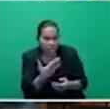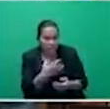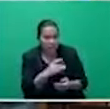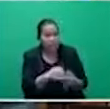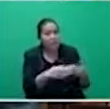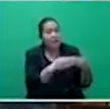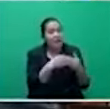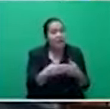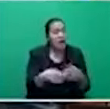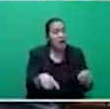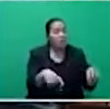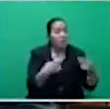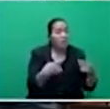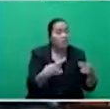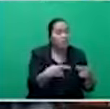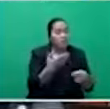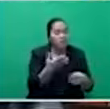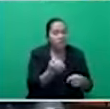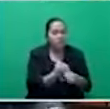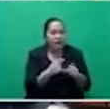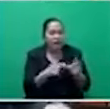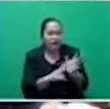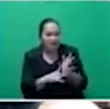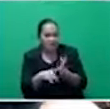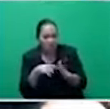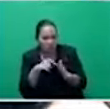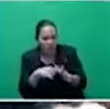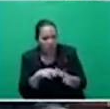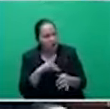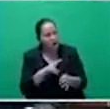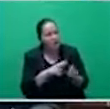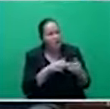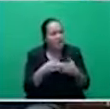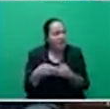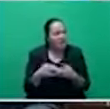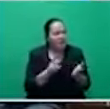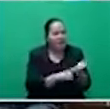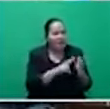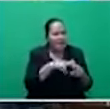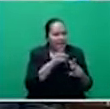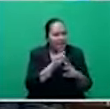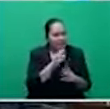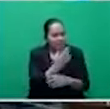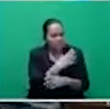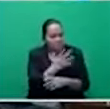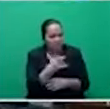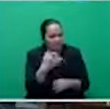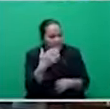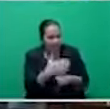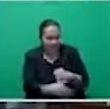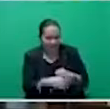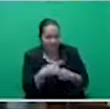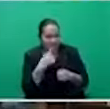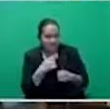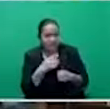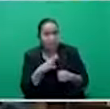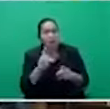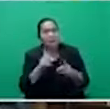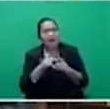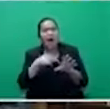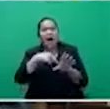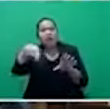of opposition to Honourable Gavoka, Honourable Biman Prasad, none of them, though political opponents outside, none of